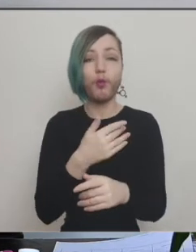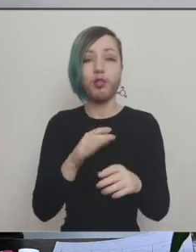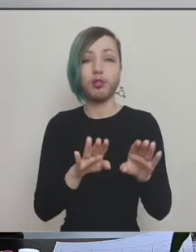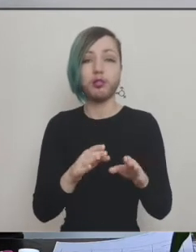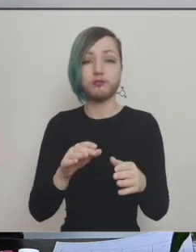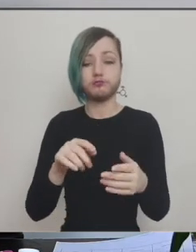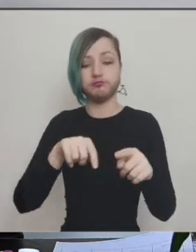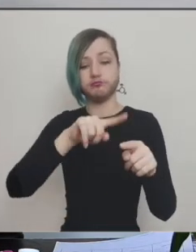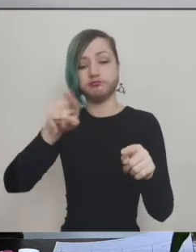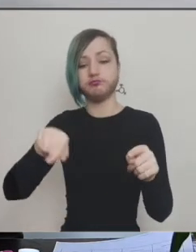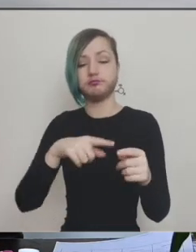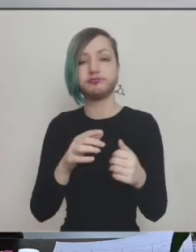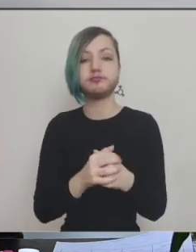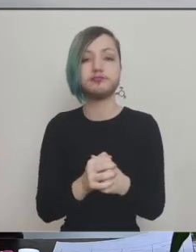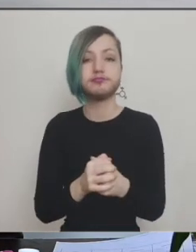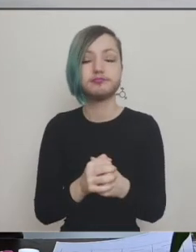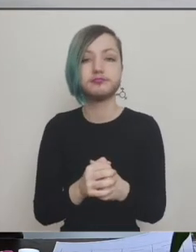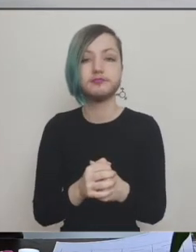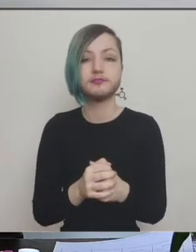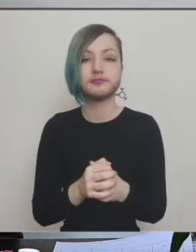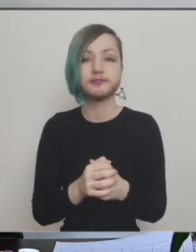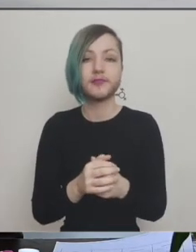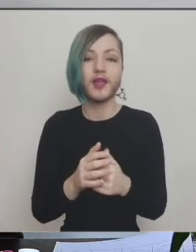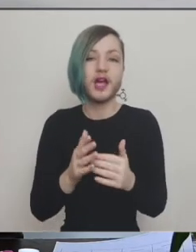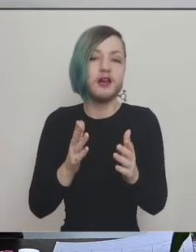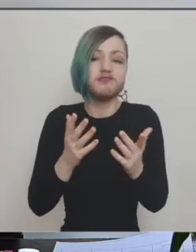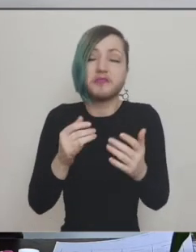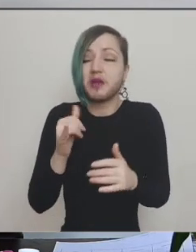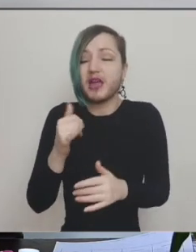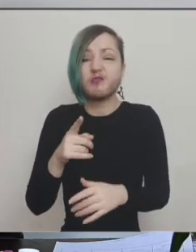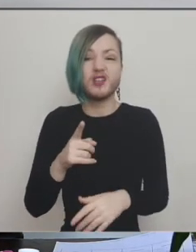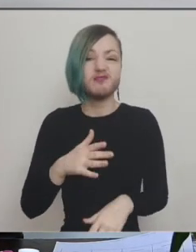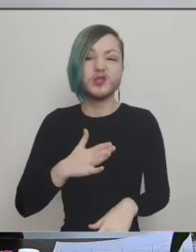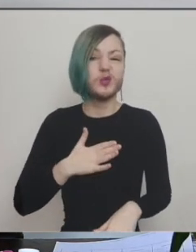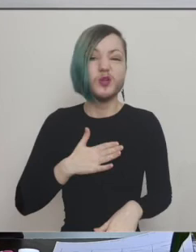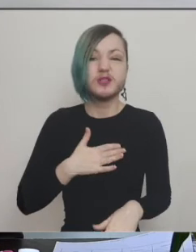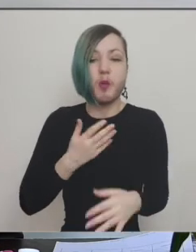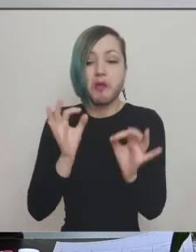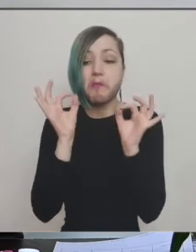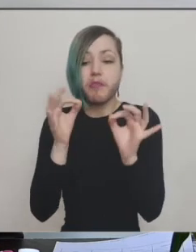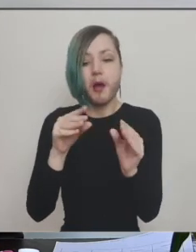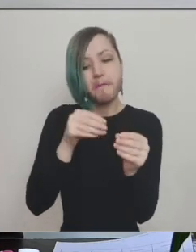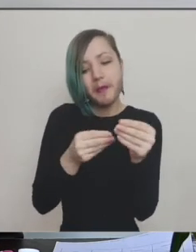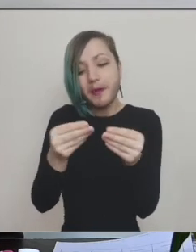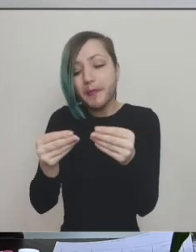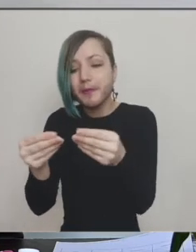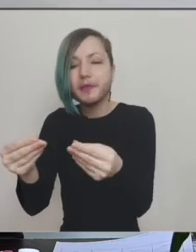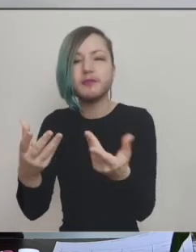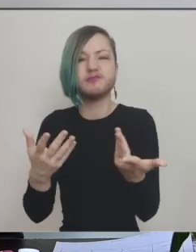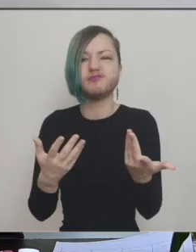sections. You might not want to be too particular about where each piece goes, but yeah.